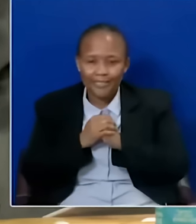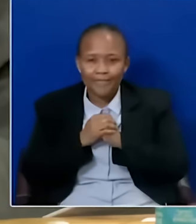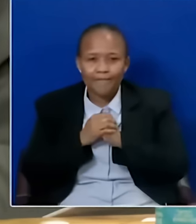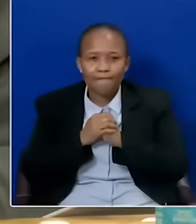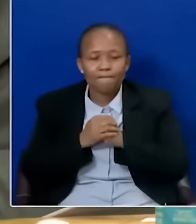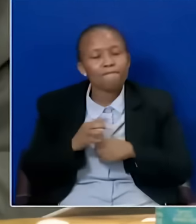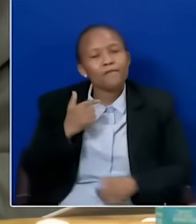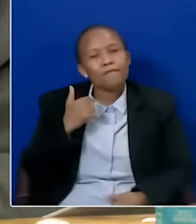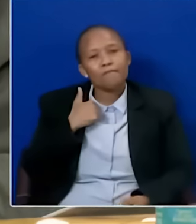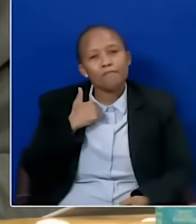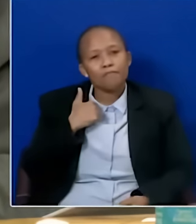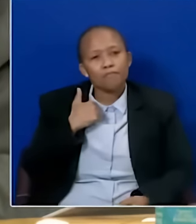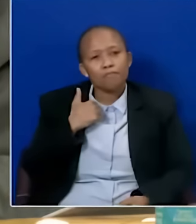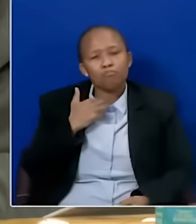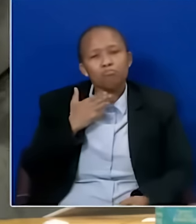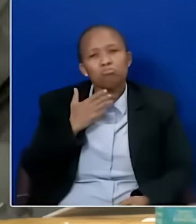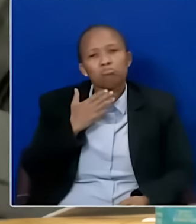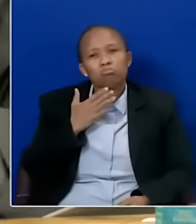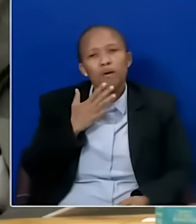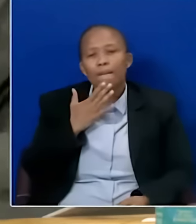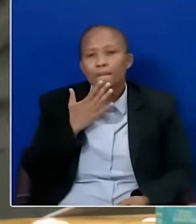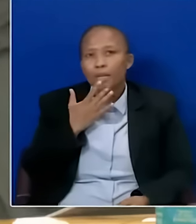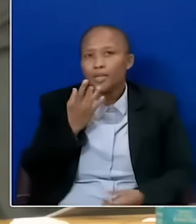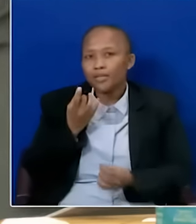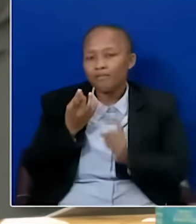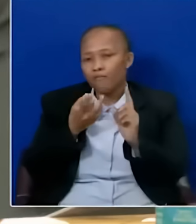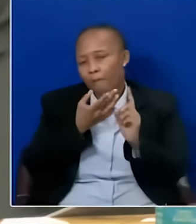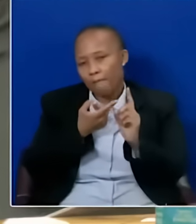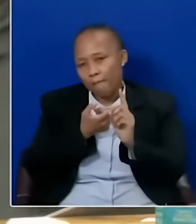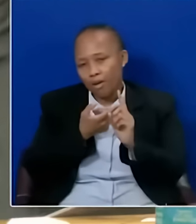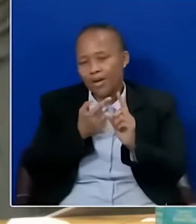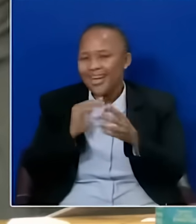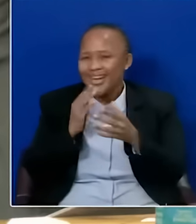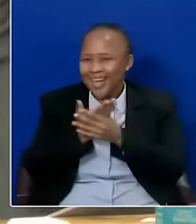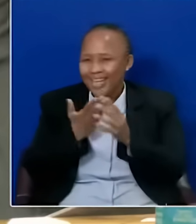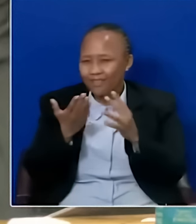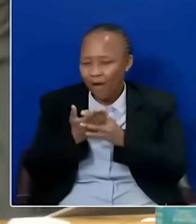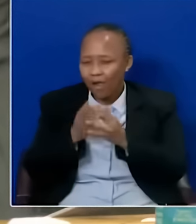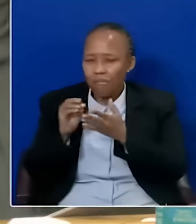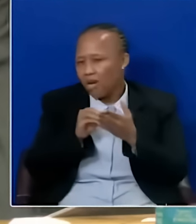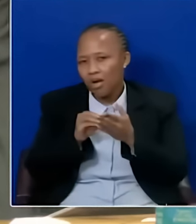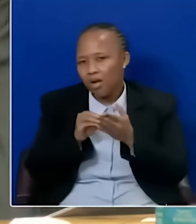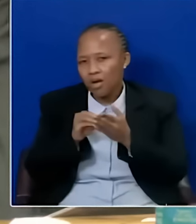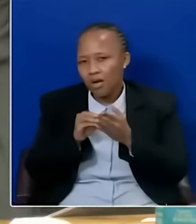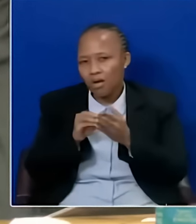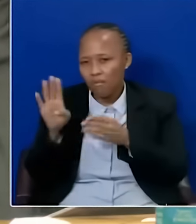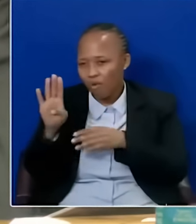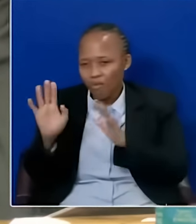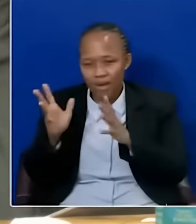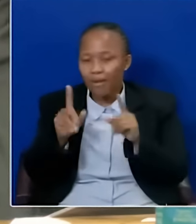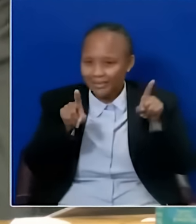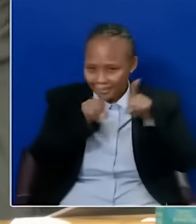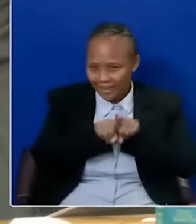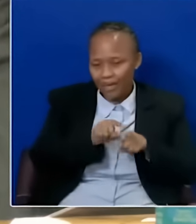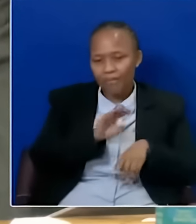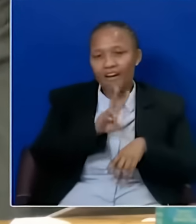to bring in this case file, but also the Vereniging case file, so that we can see